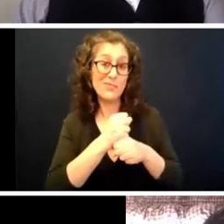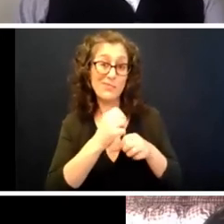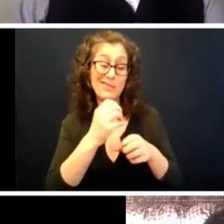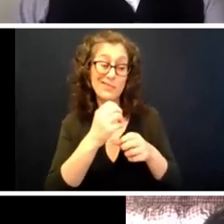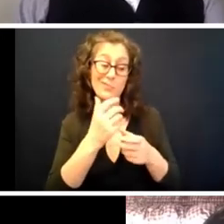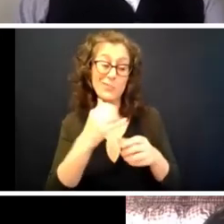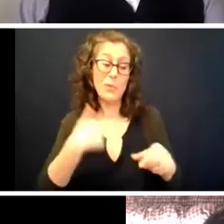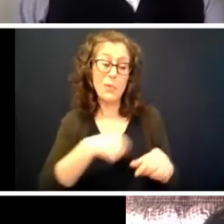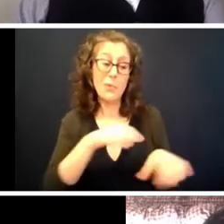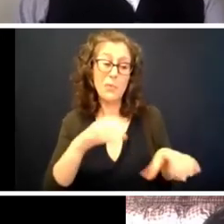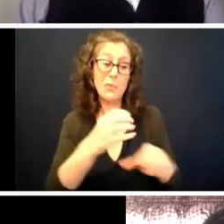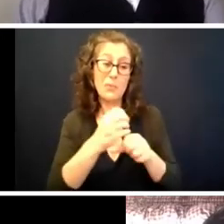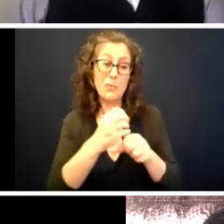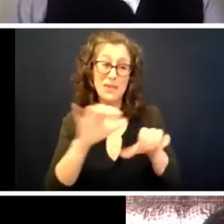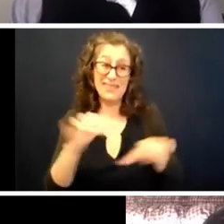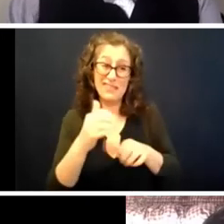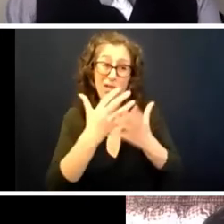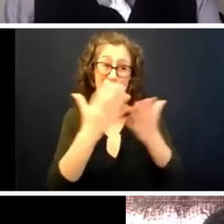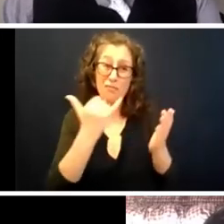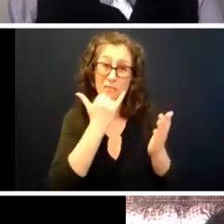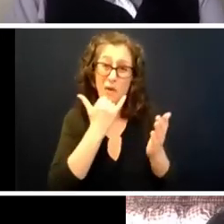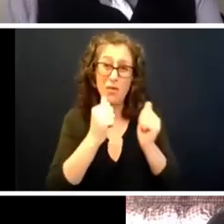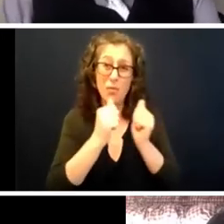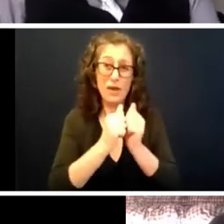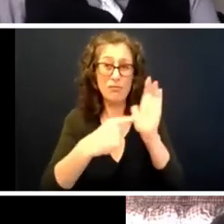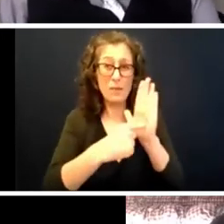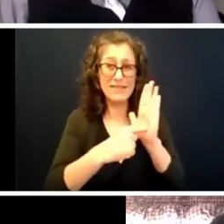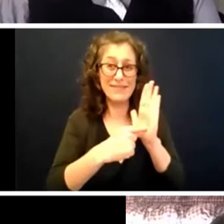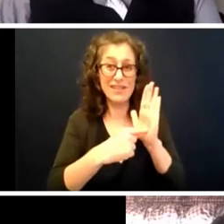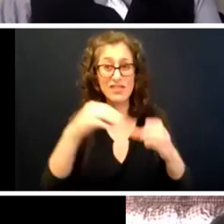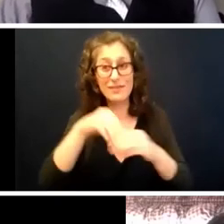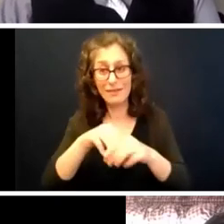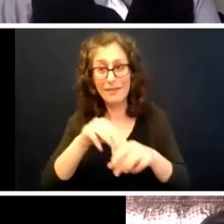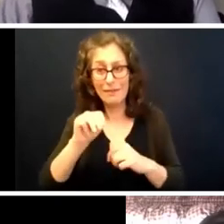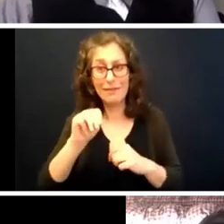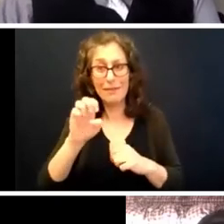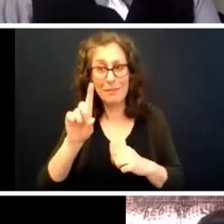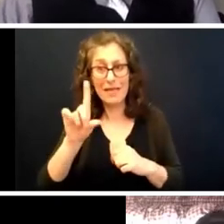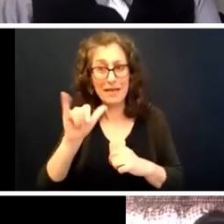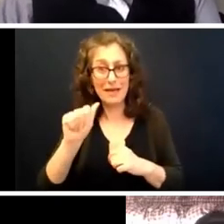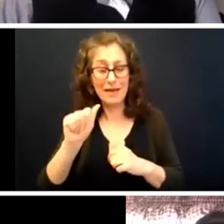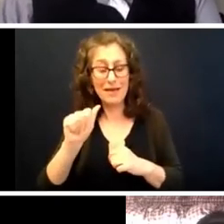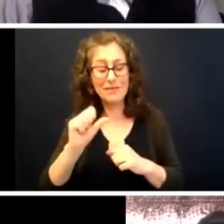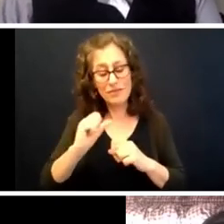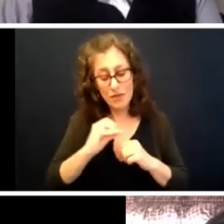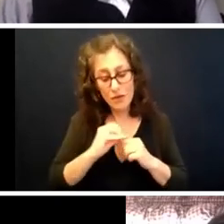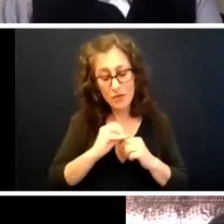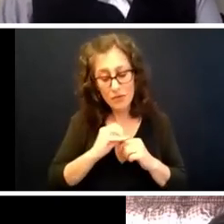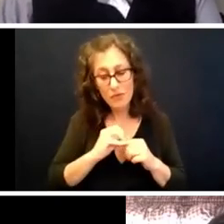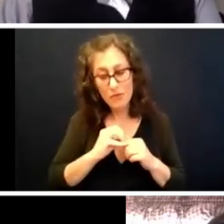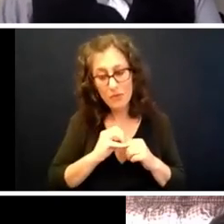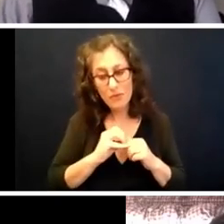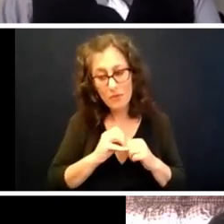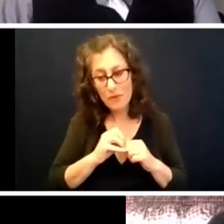disability representation in the media. So I would have to say that the